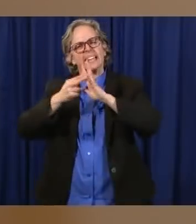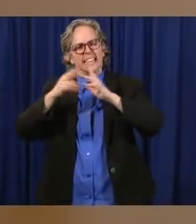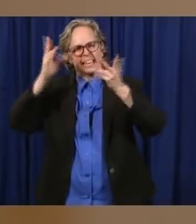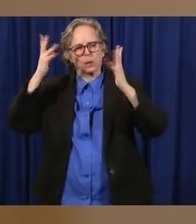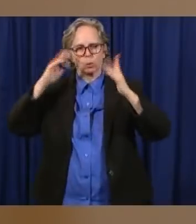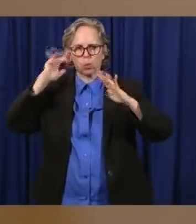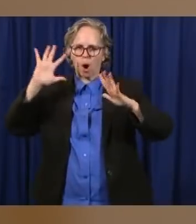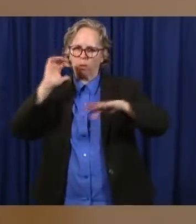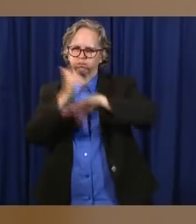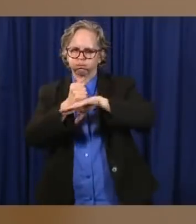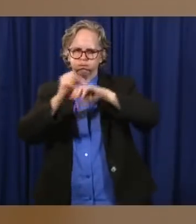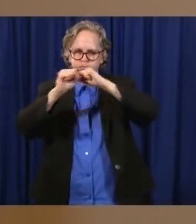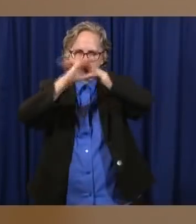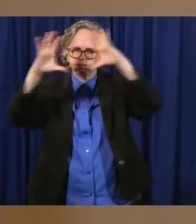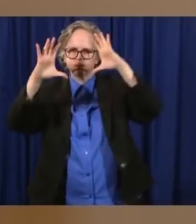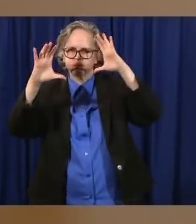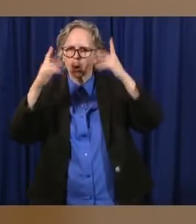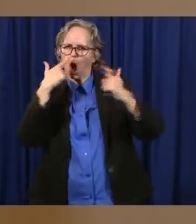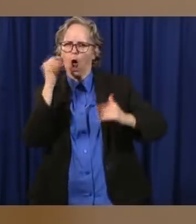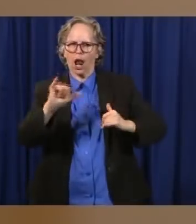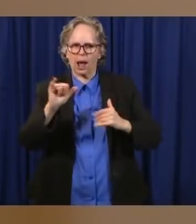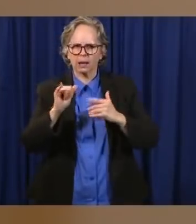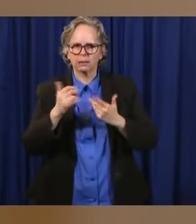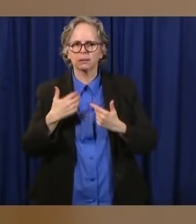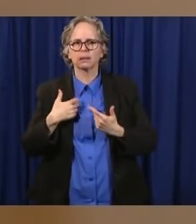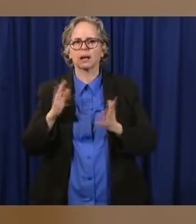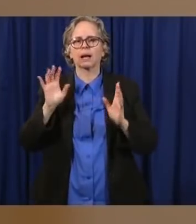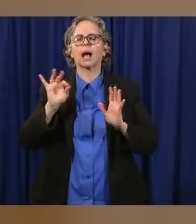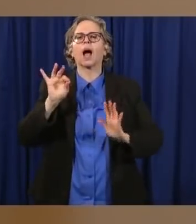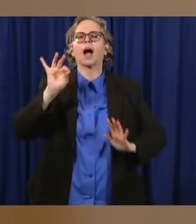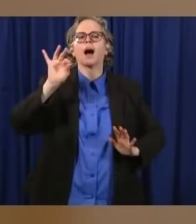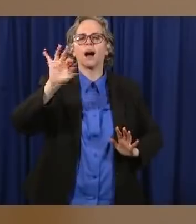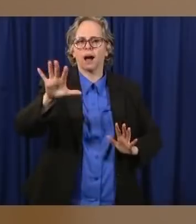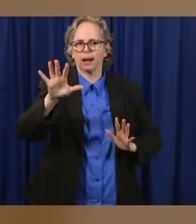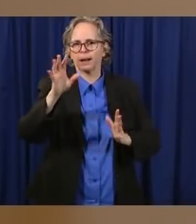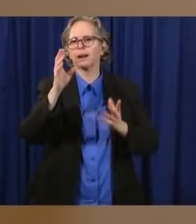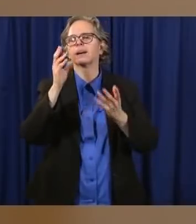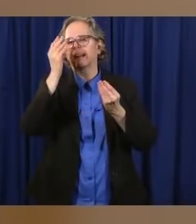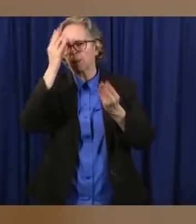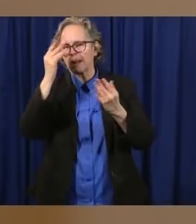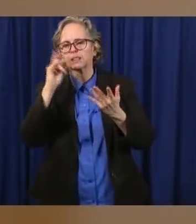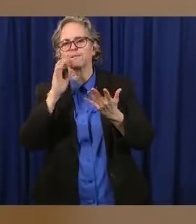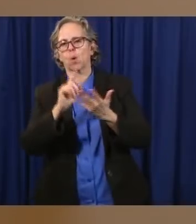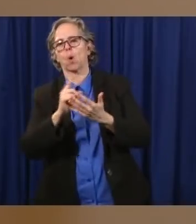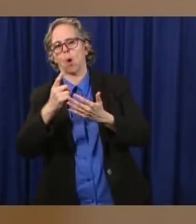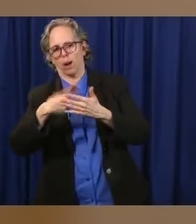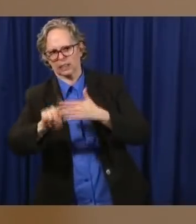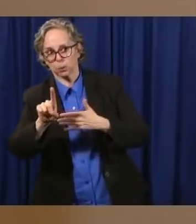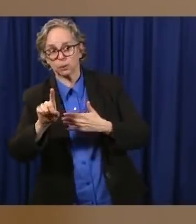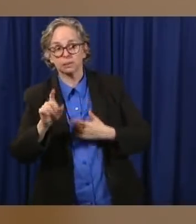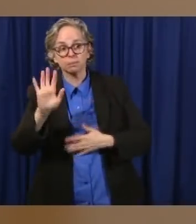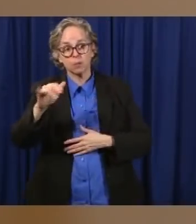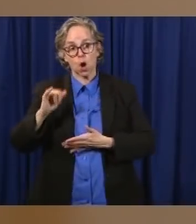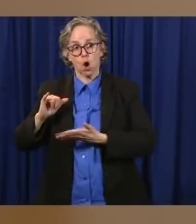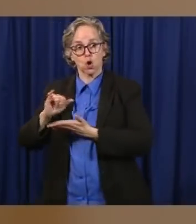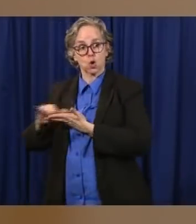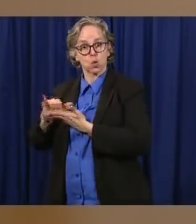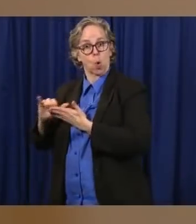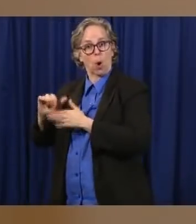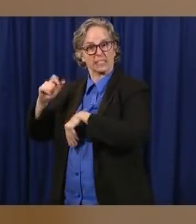again, this is a hint of things to come. There's a really great New York Times article today by Aaron